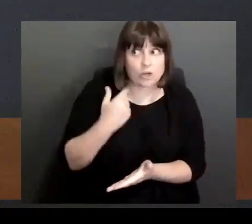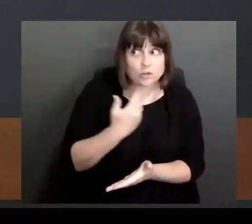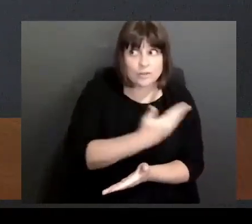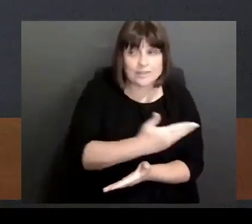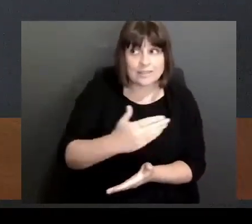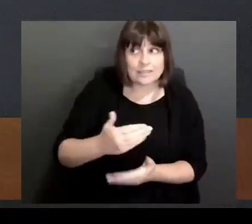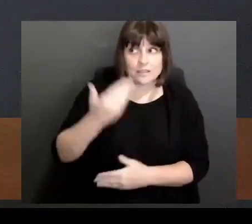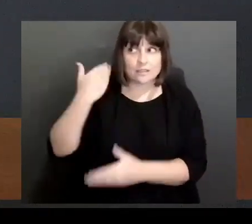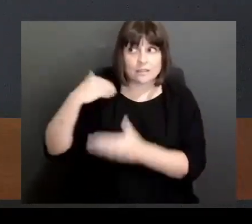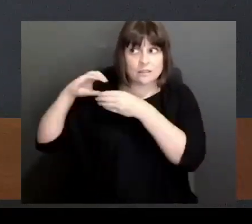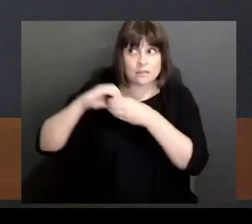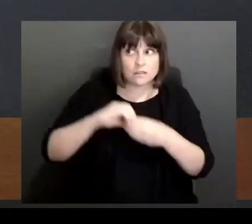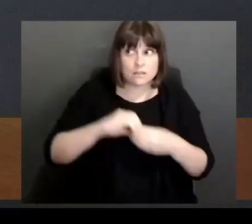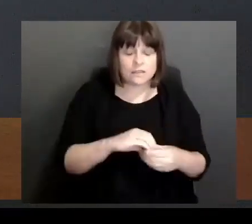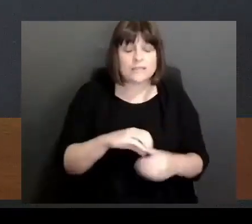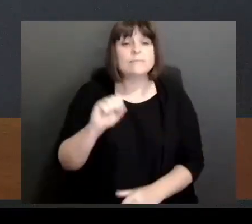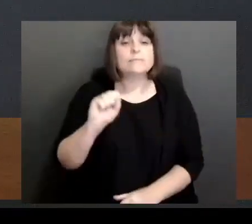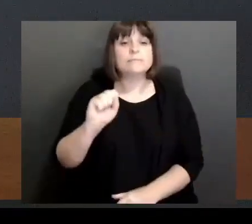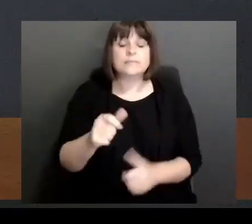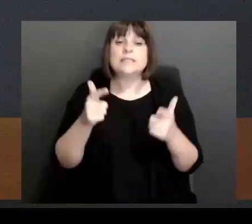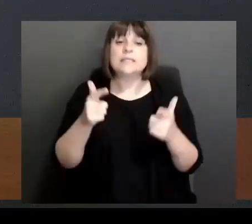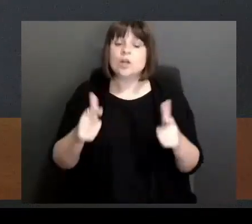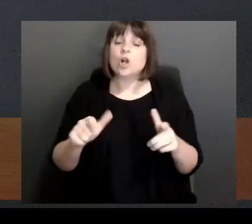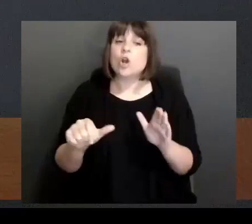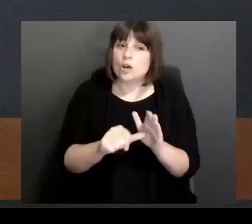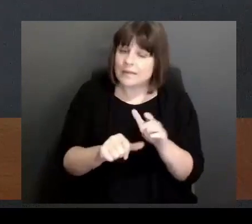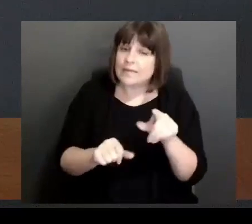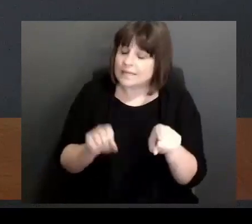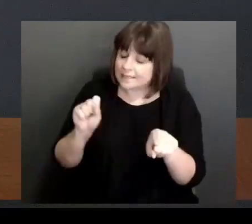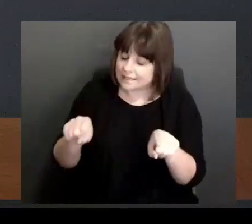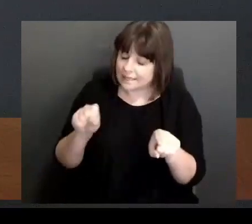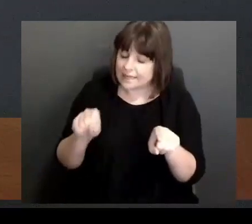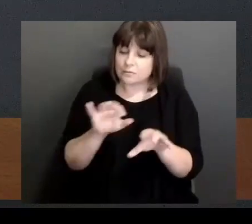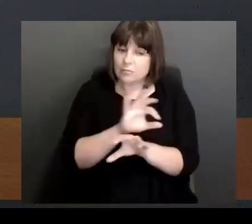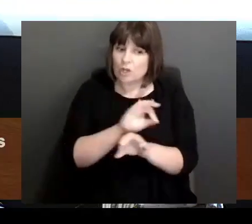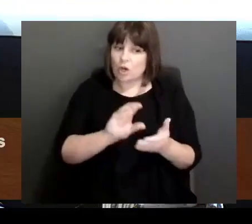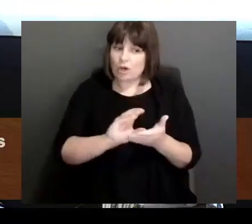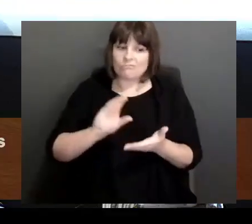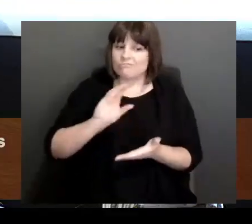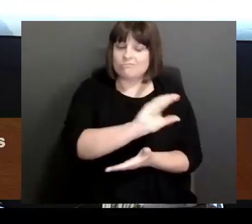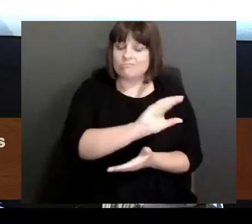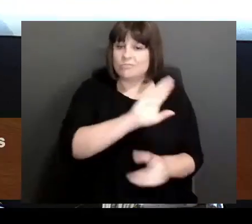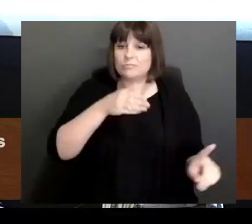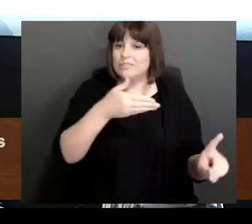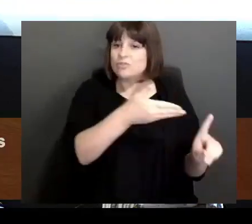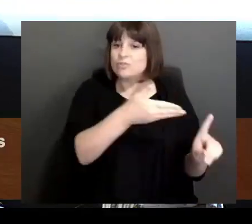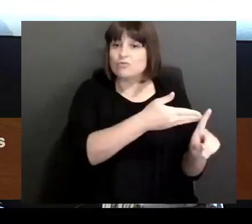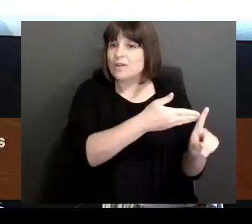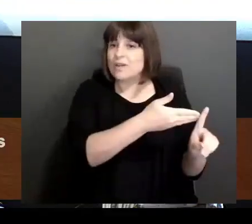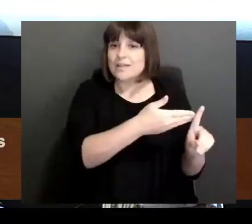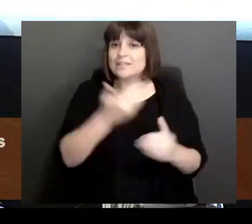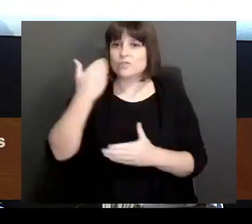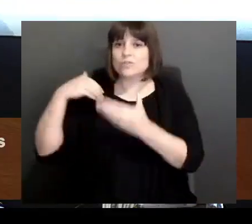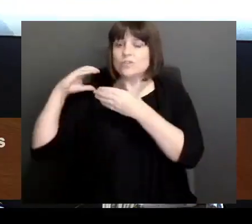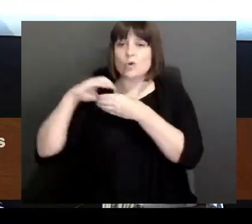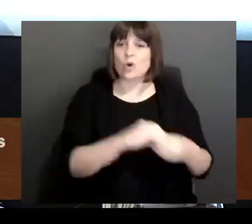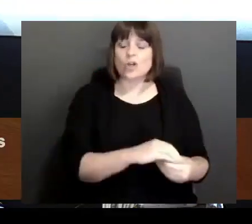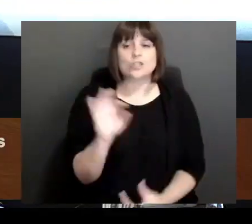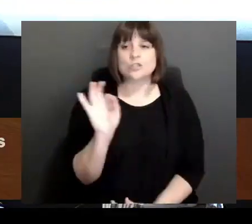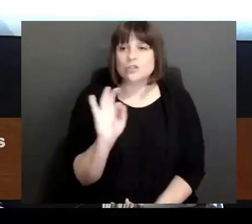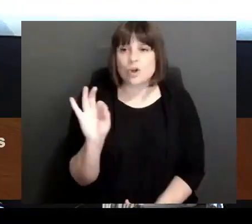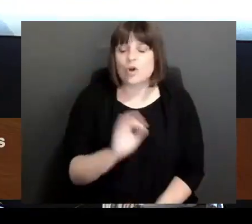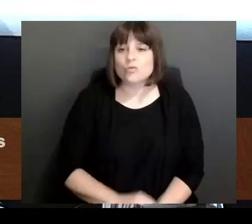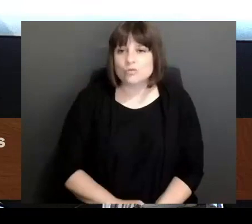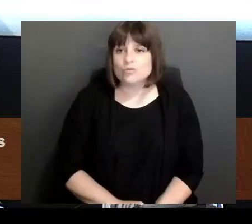and very little has, if any. Certainly no royalties have gone directly to traditional owners. Royalties that